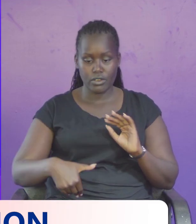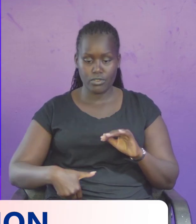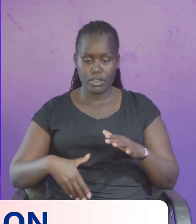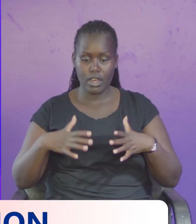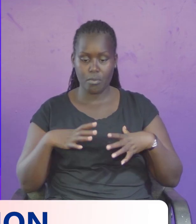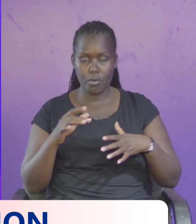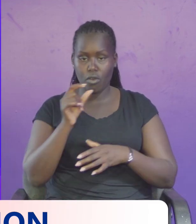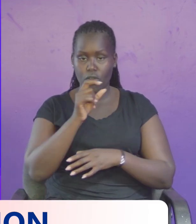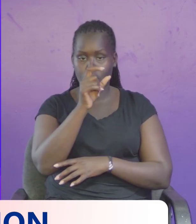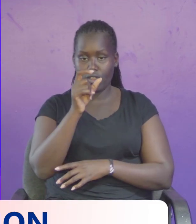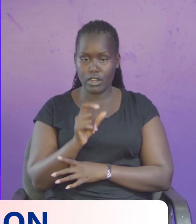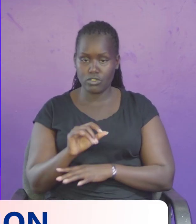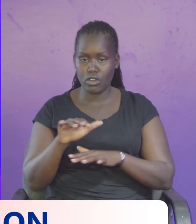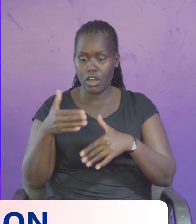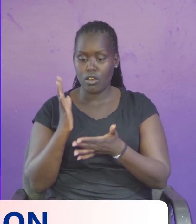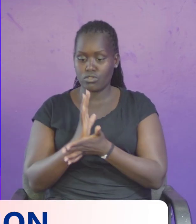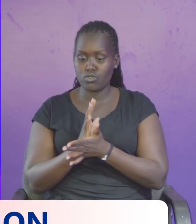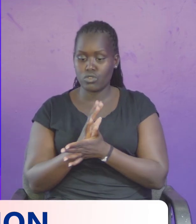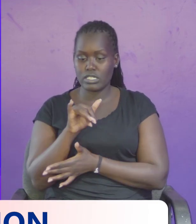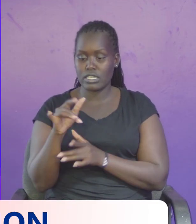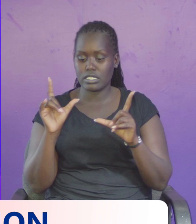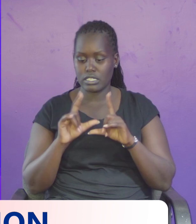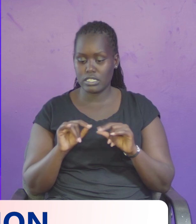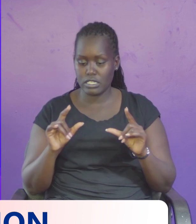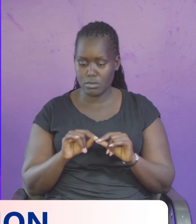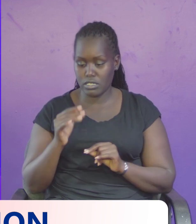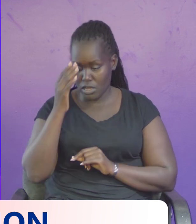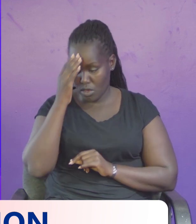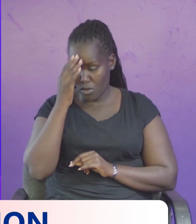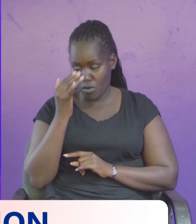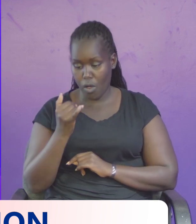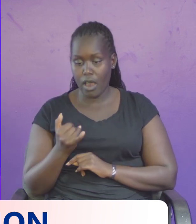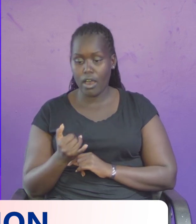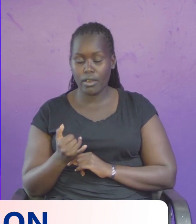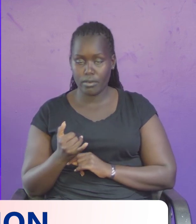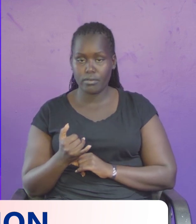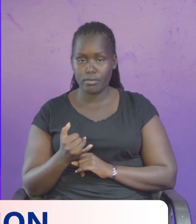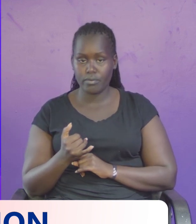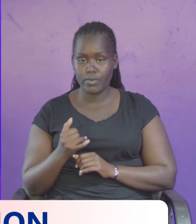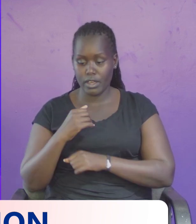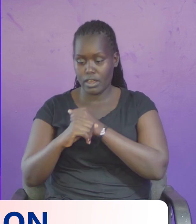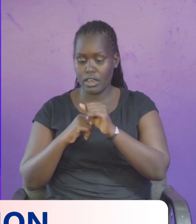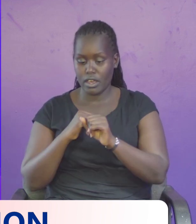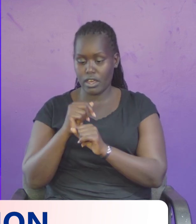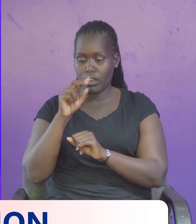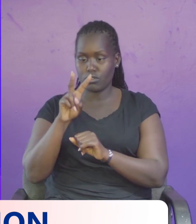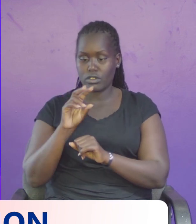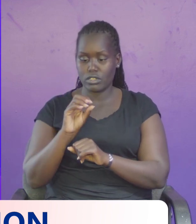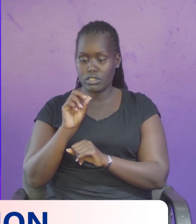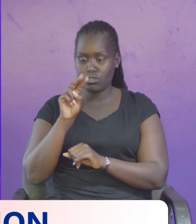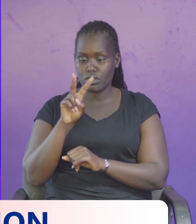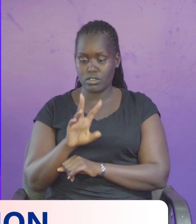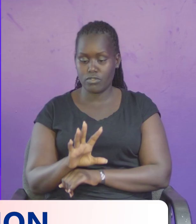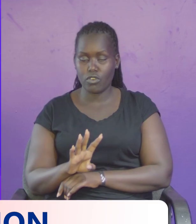region. How true is that statement, Maureen? That is why in 2024,